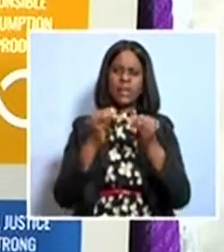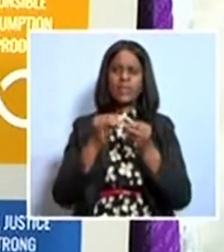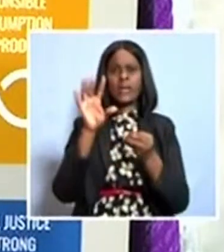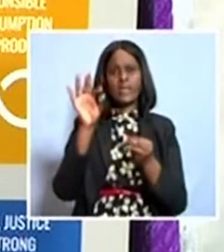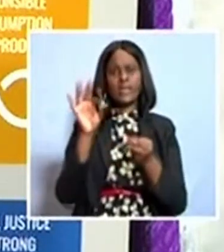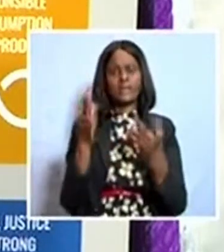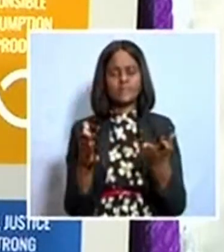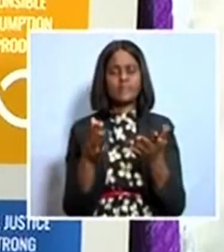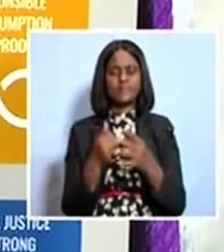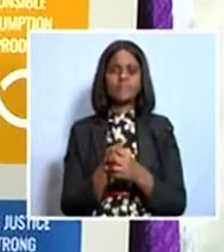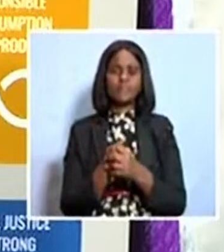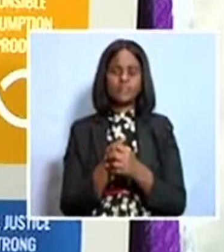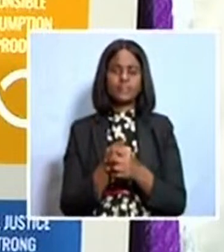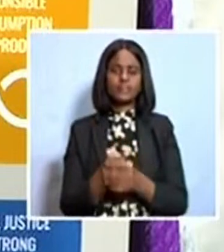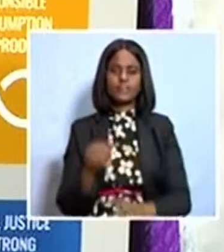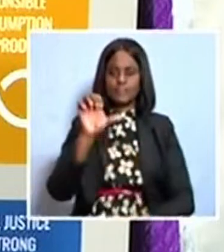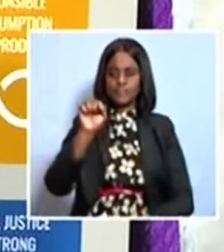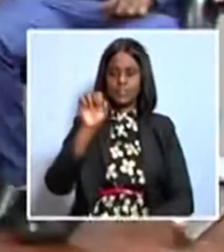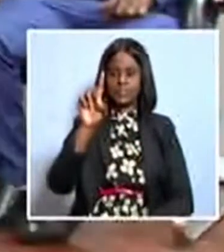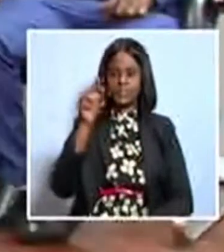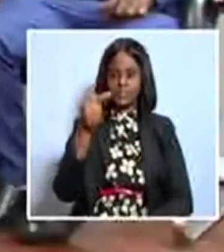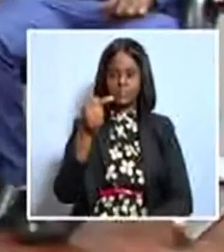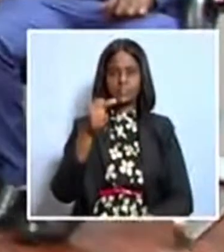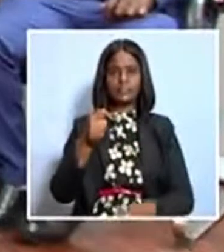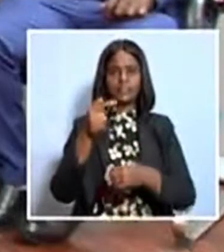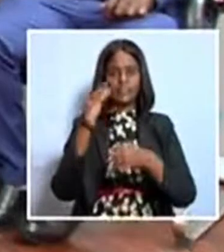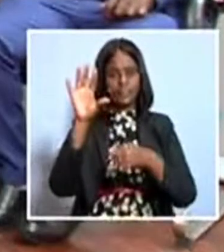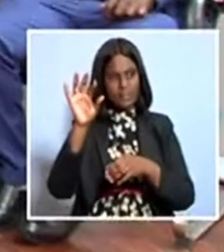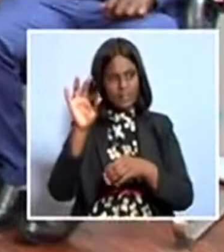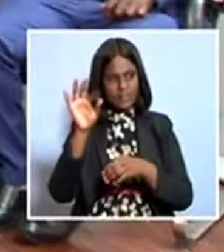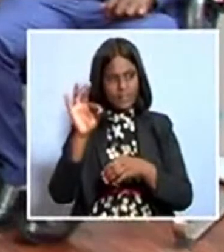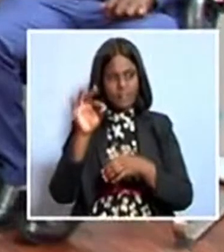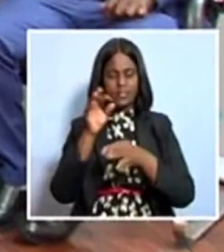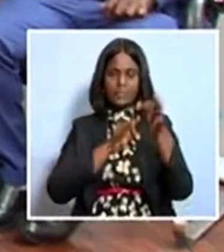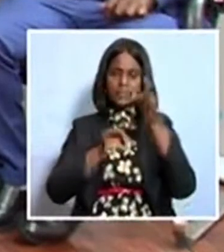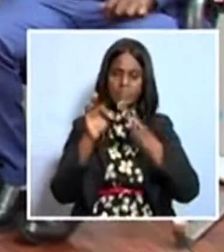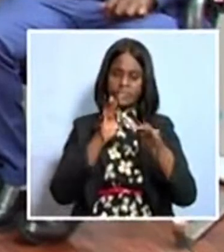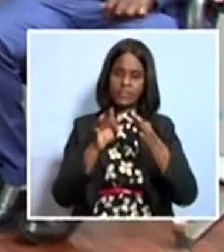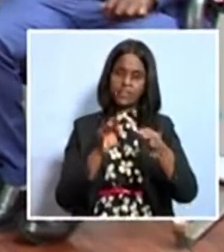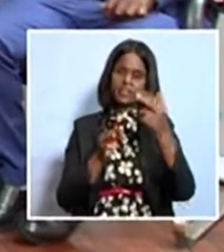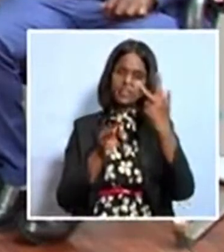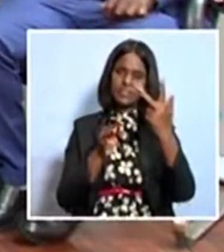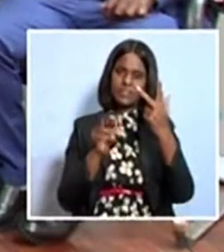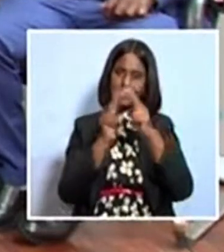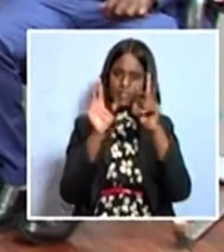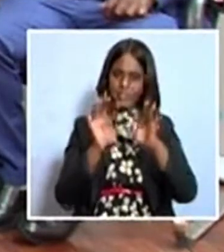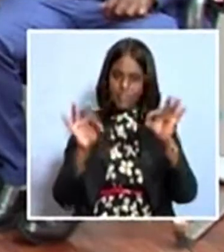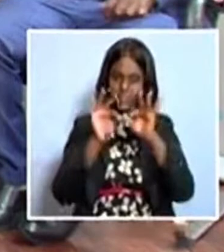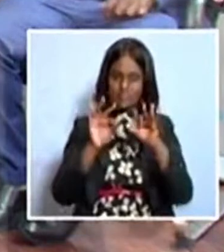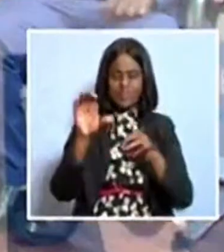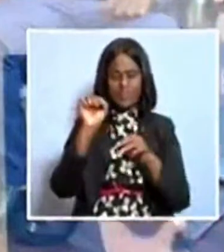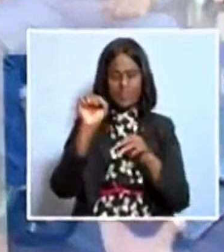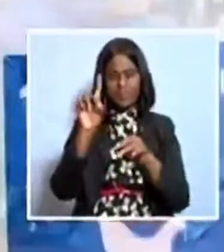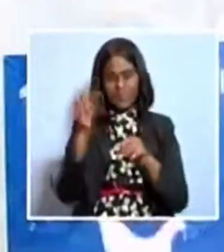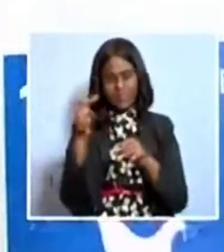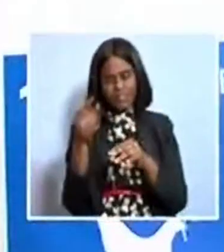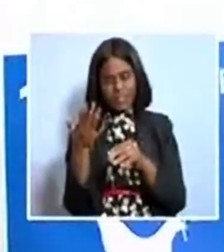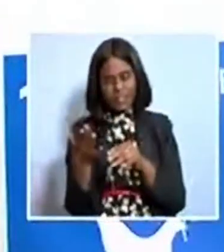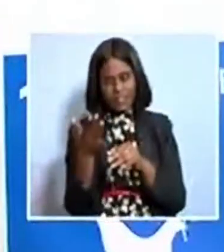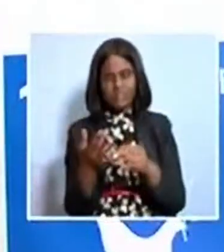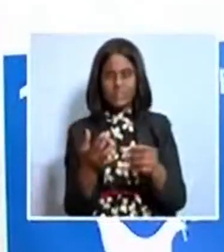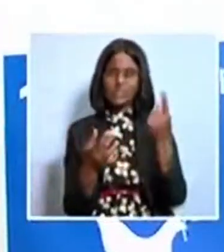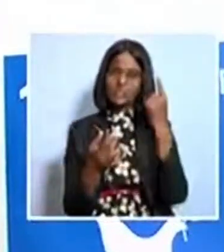Sure, great. SDG 9 is all about highlighting the 3 important aspects of sustainable development. One is building